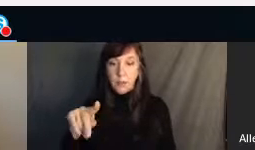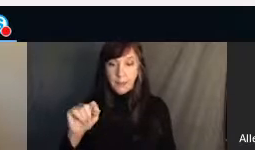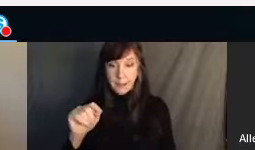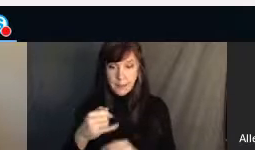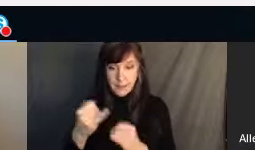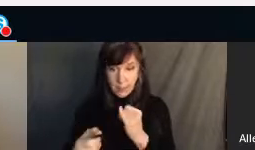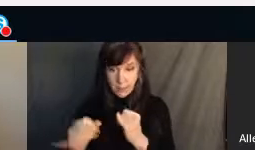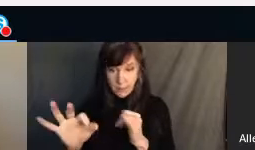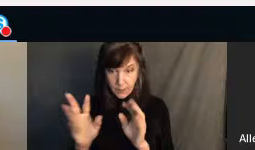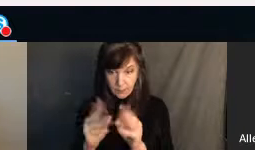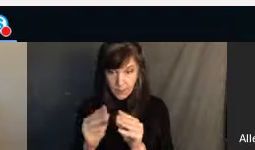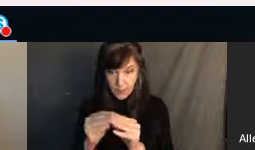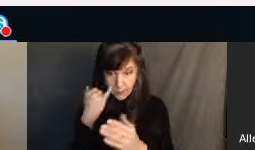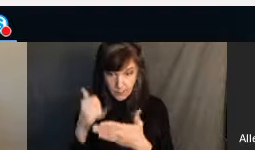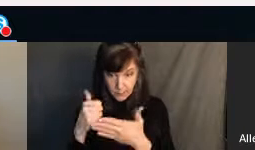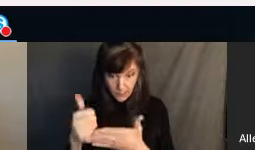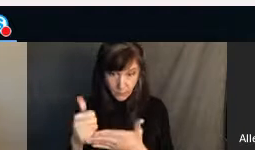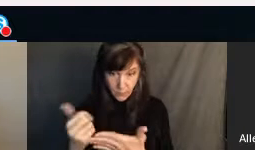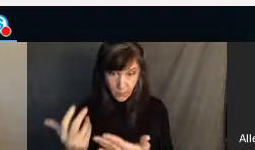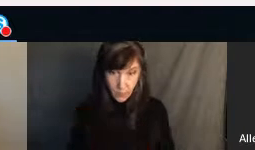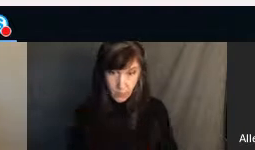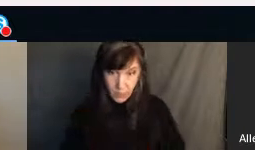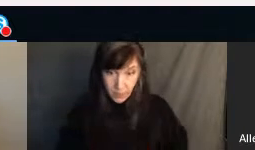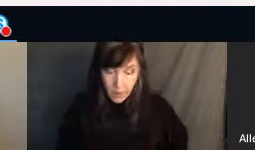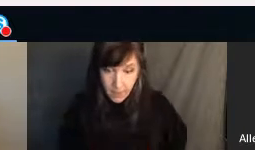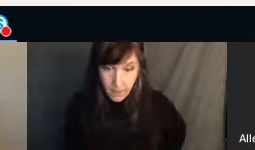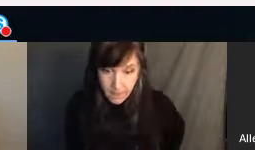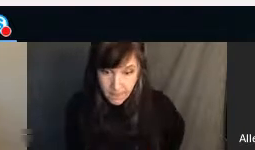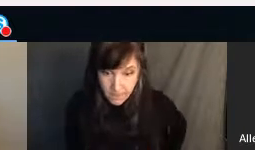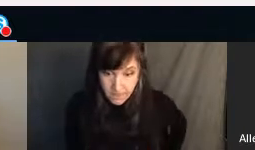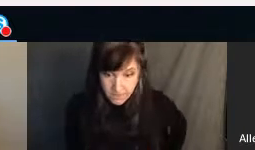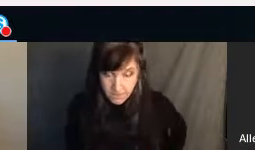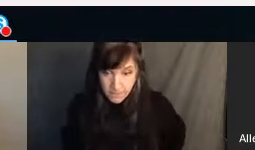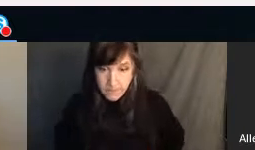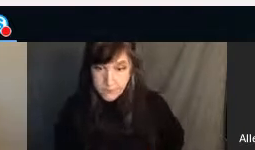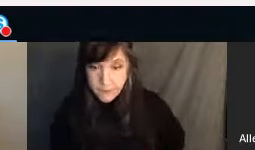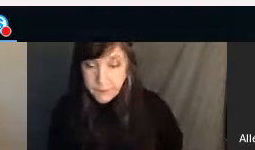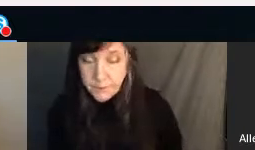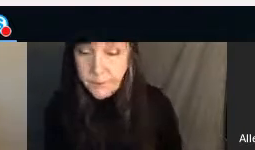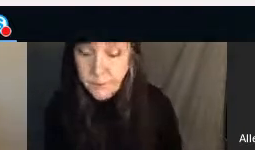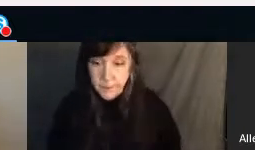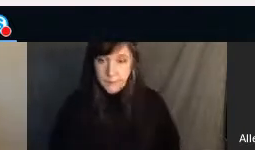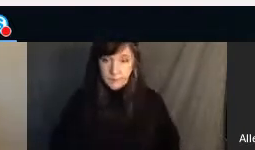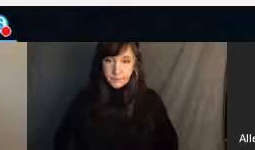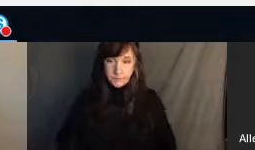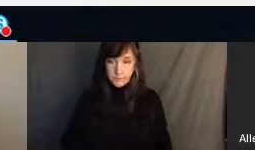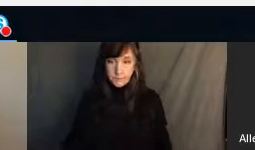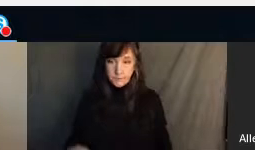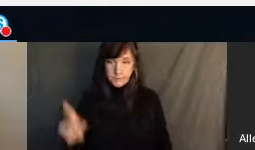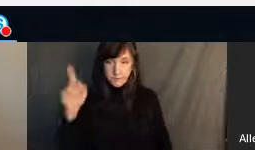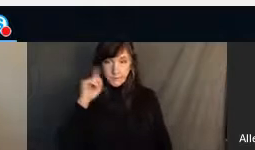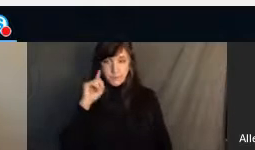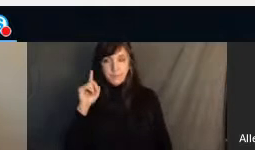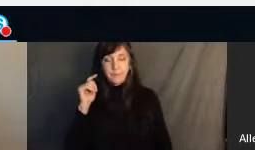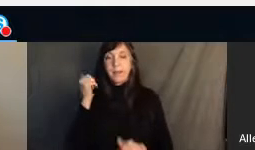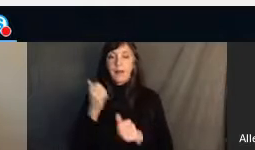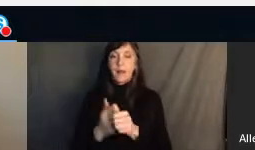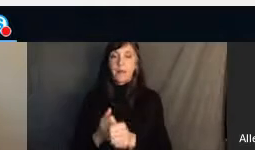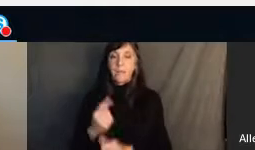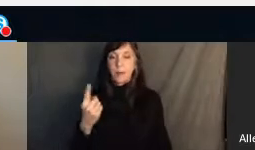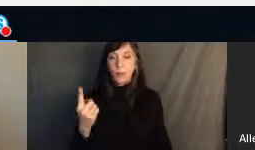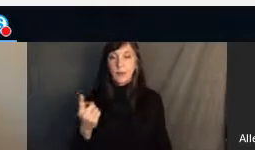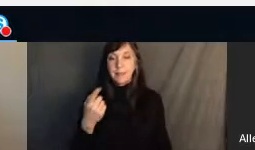Yes, I am trying to find my option to turn on captions. It was there before. I hear everybody talking about there's